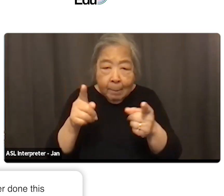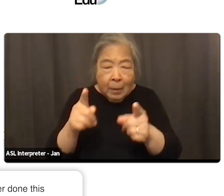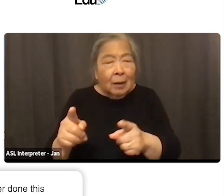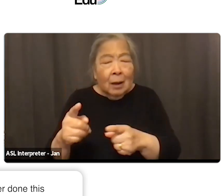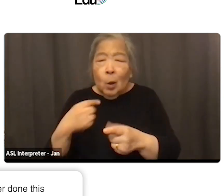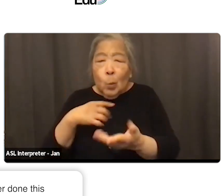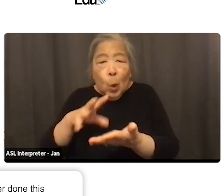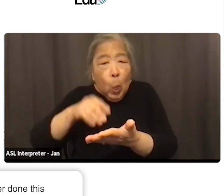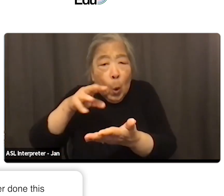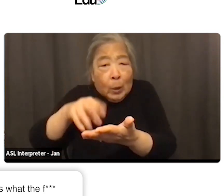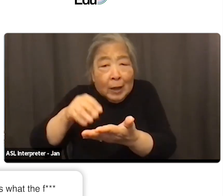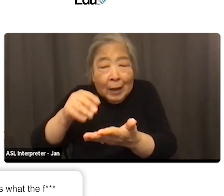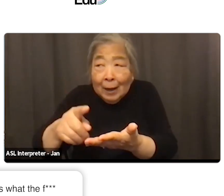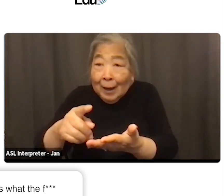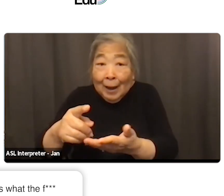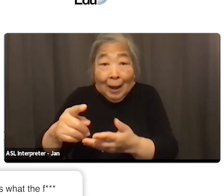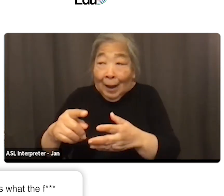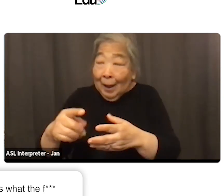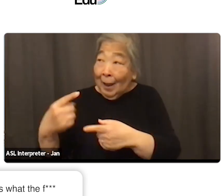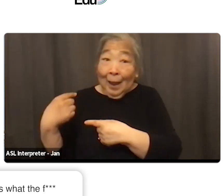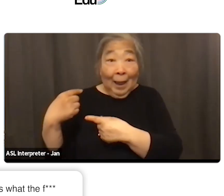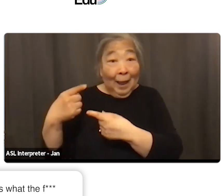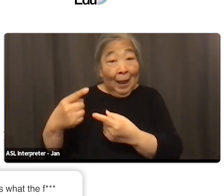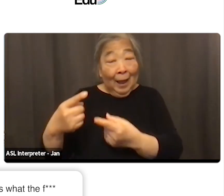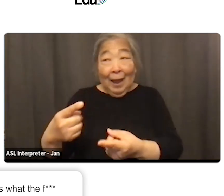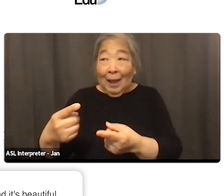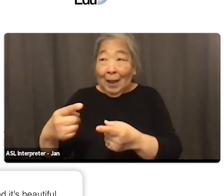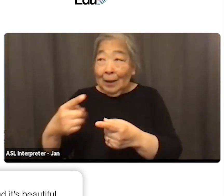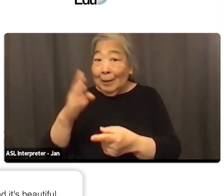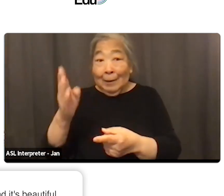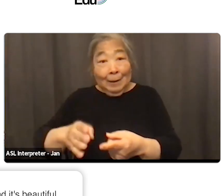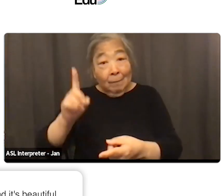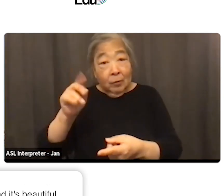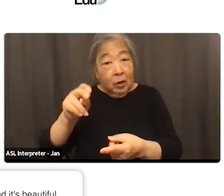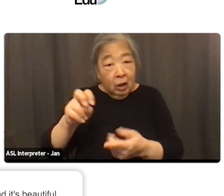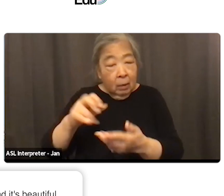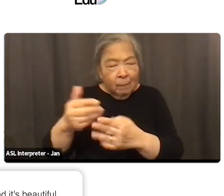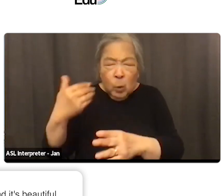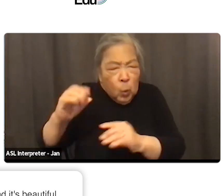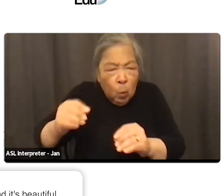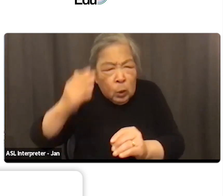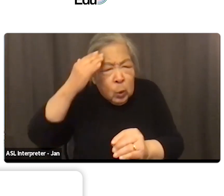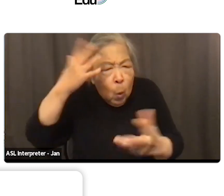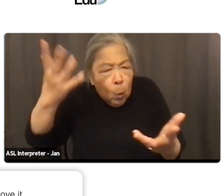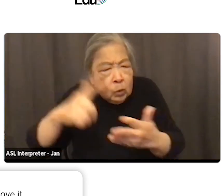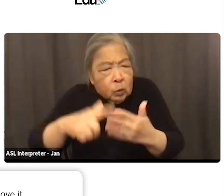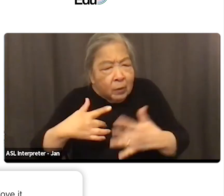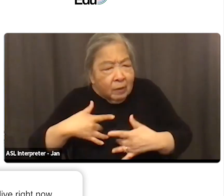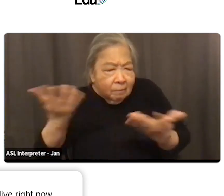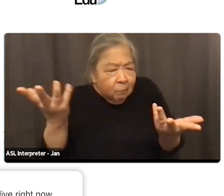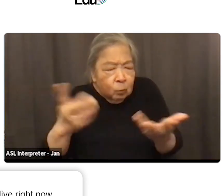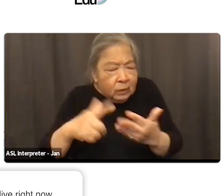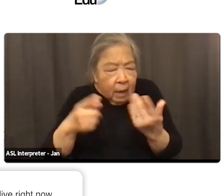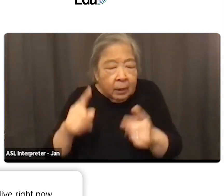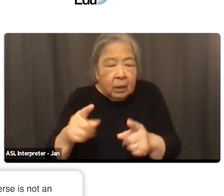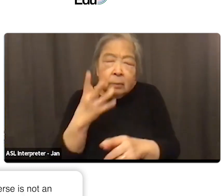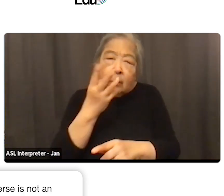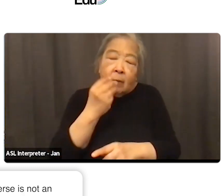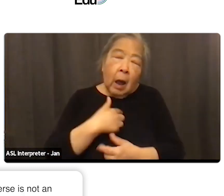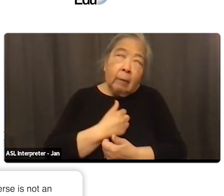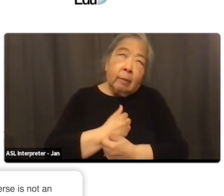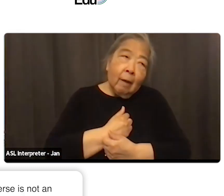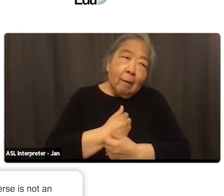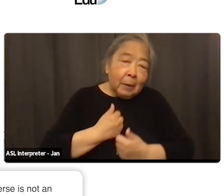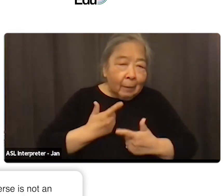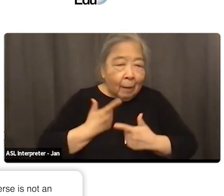We've never done this before. Nobody knows what the fuck is happening. It's amazing. And it's beautiful. And I love it. I love being alive right now. Okay.